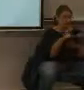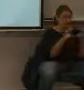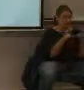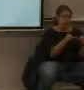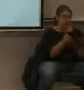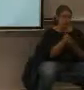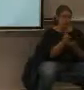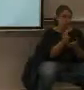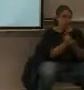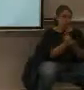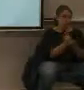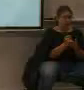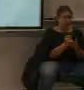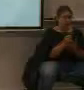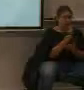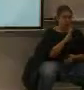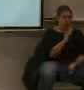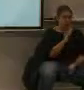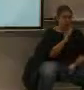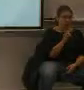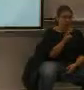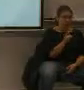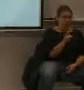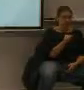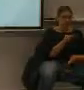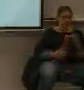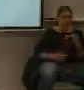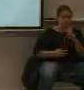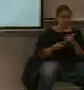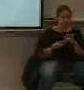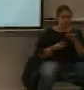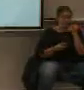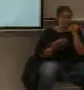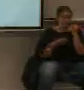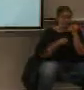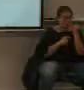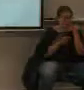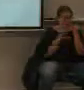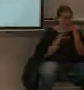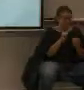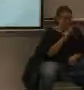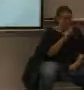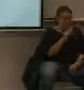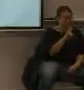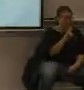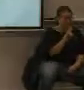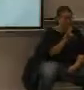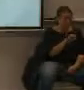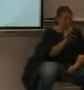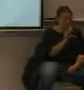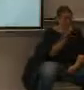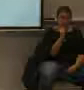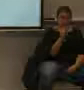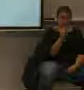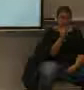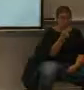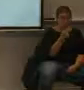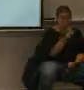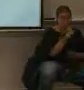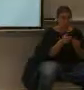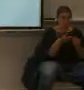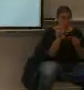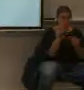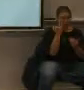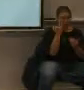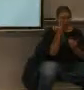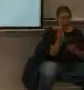continue treating bacteria. In addition, if we take antibiotics and don't take the full course, or if you always